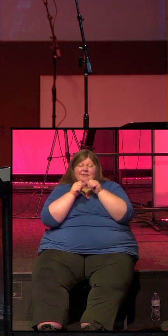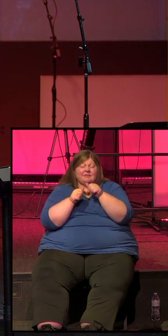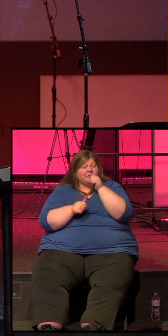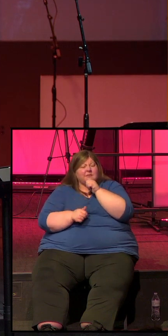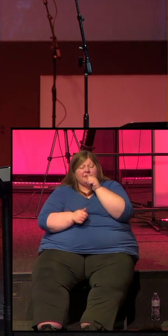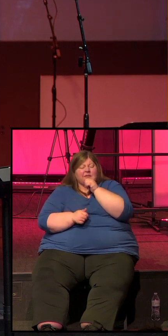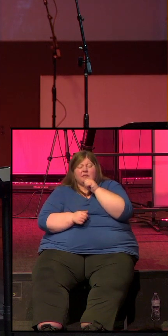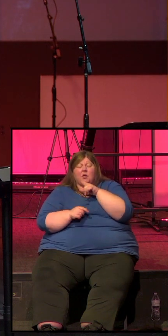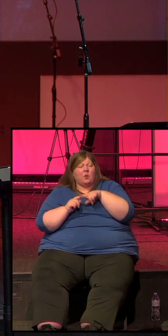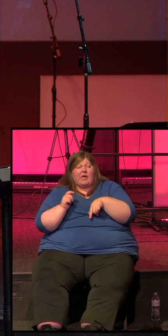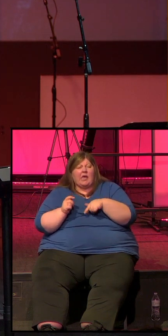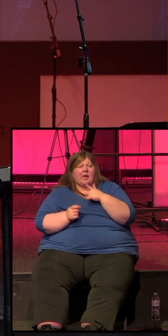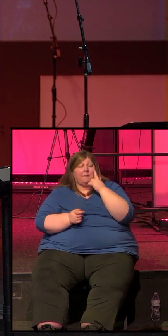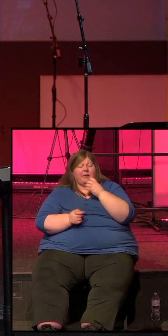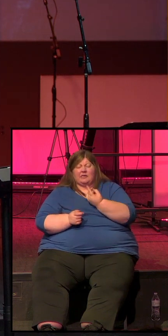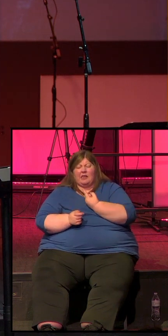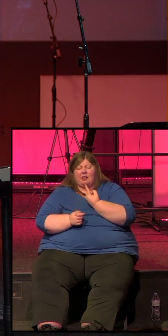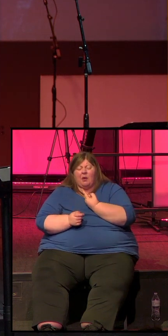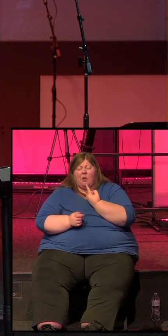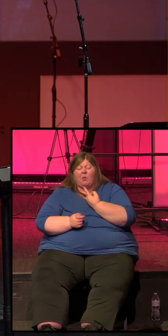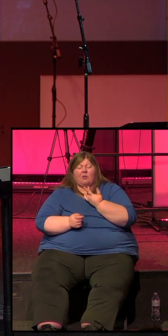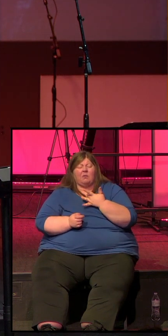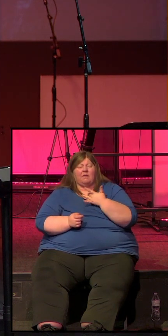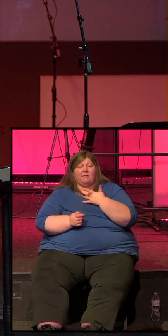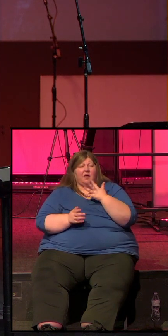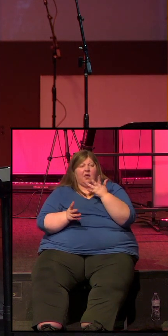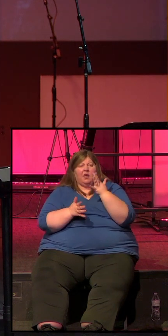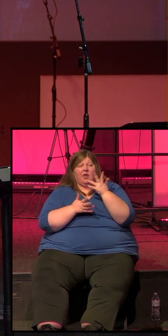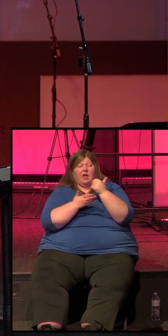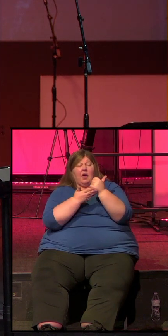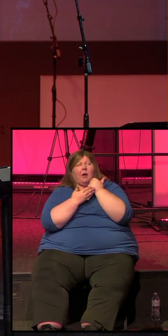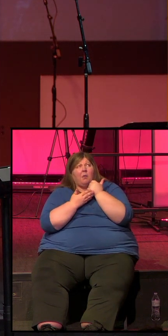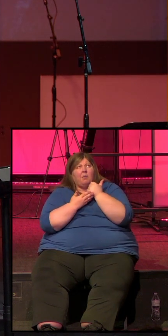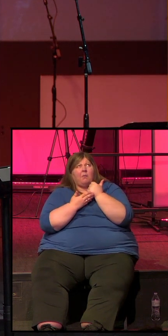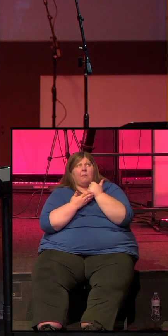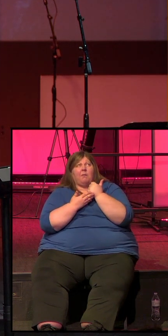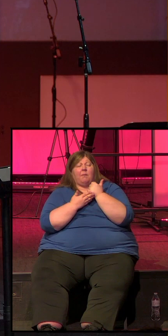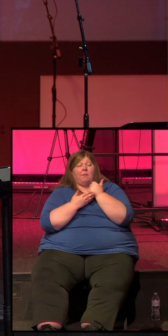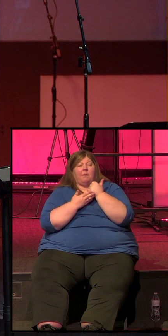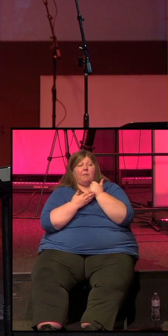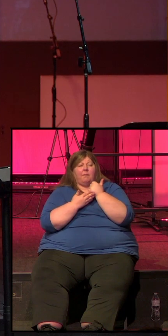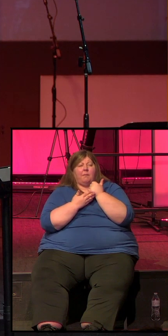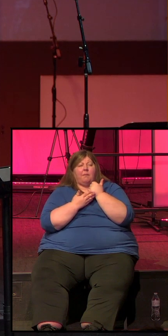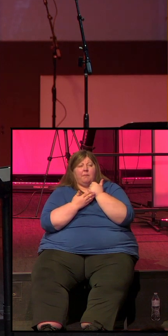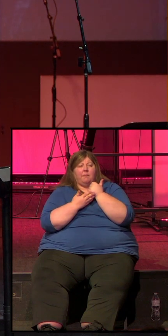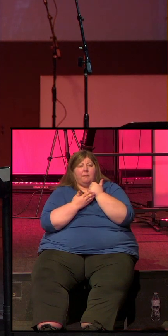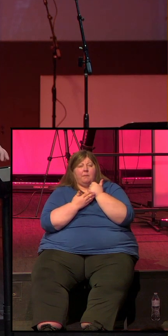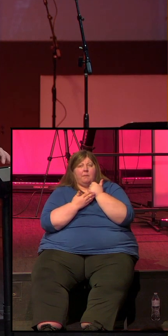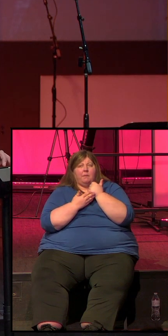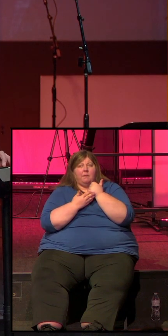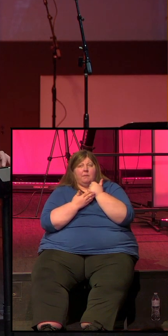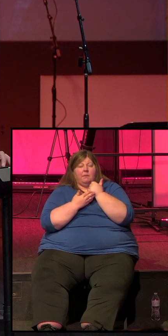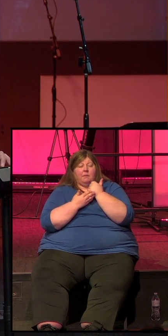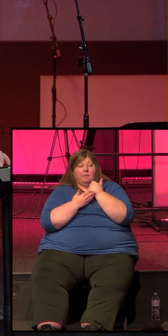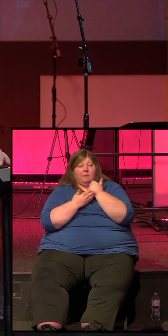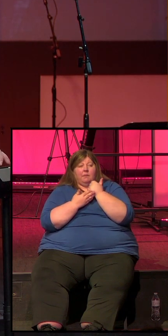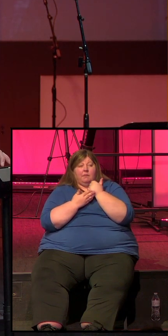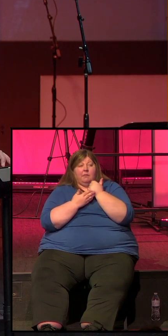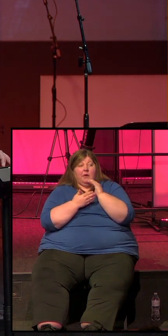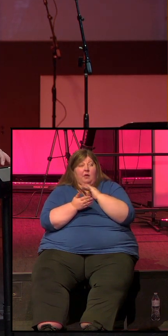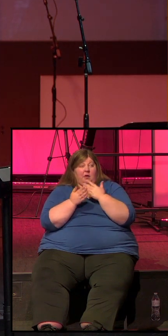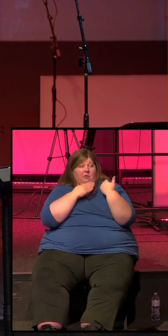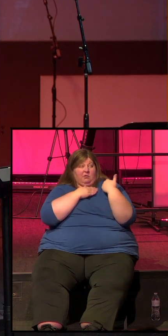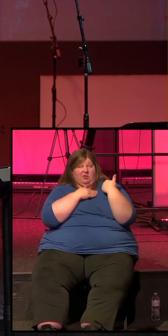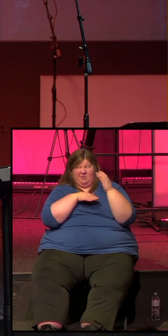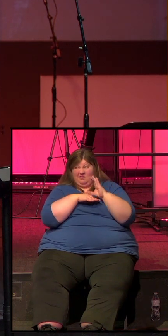long period of time because we're by ourselves and we need a rescuer. What is our job as the